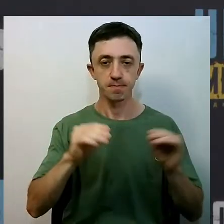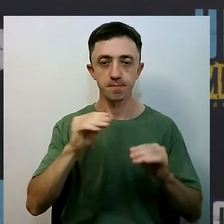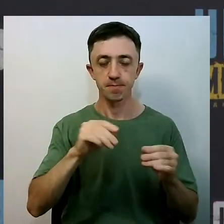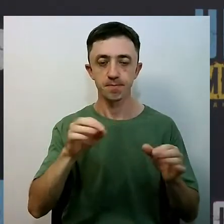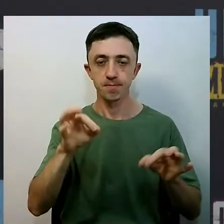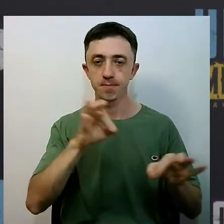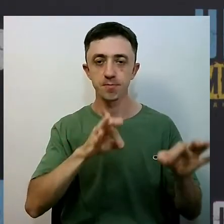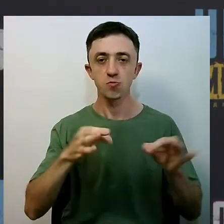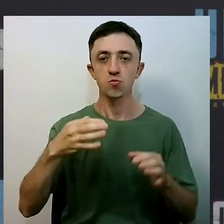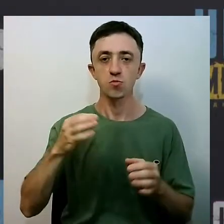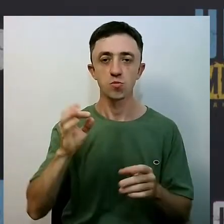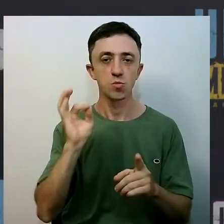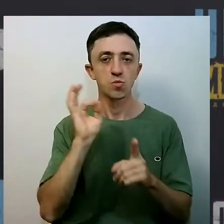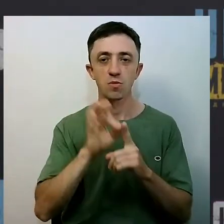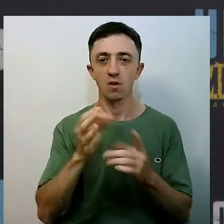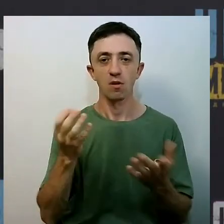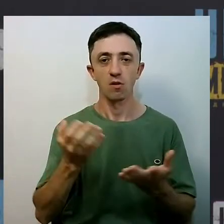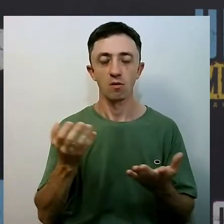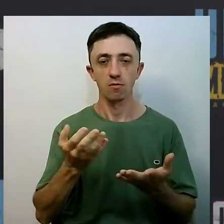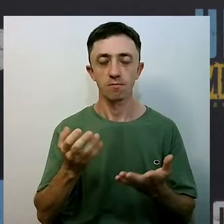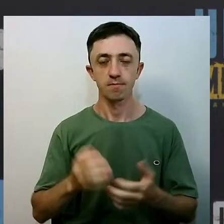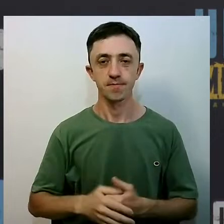is objective of this plan?